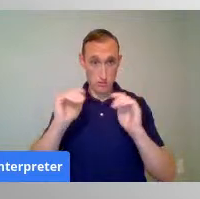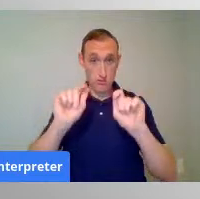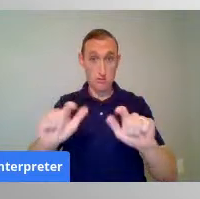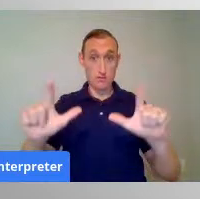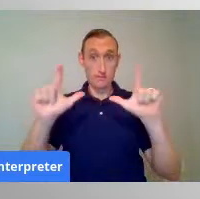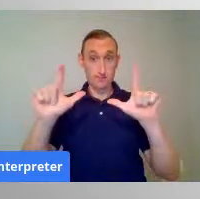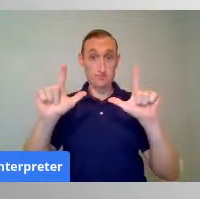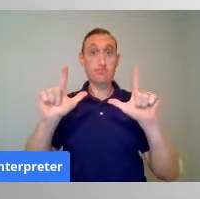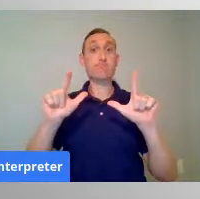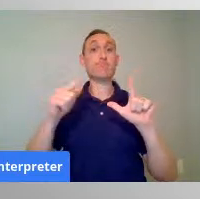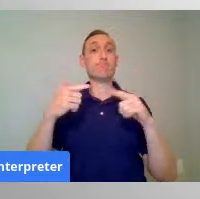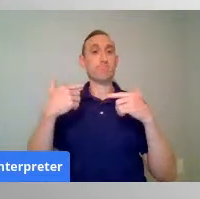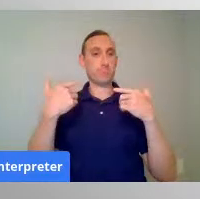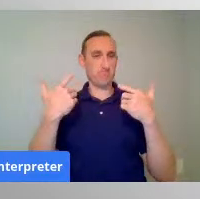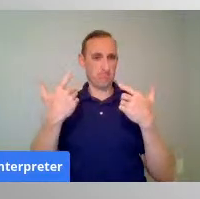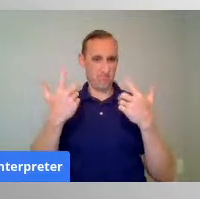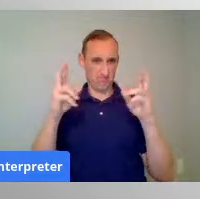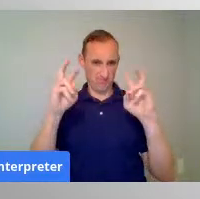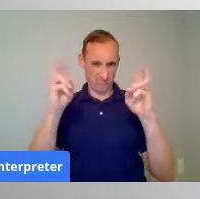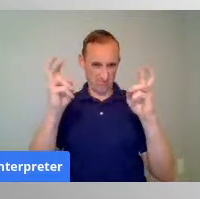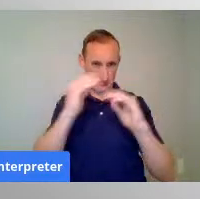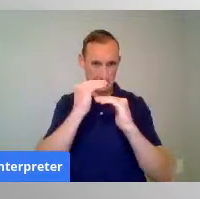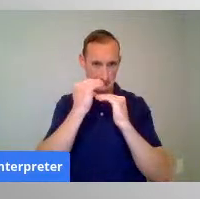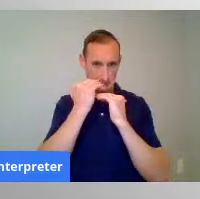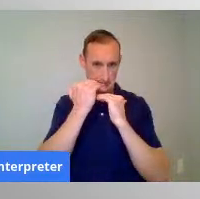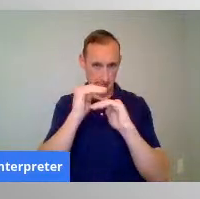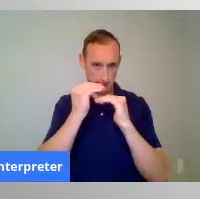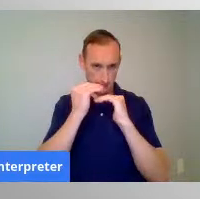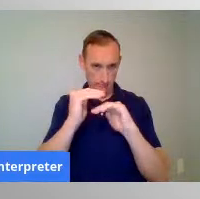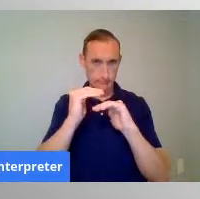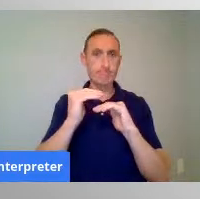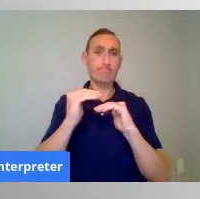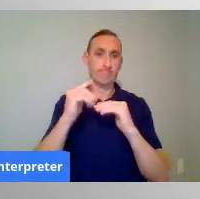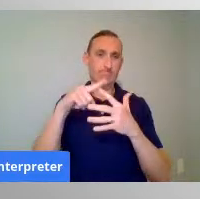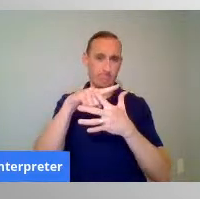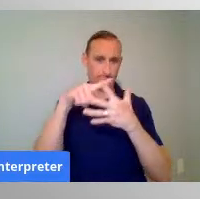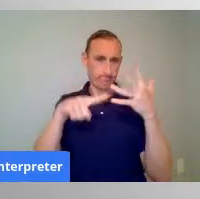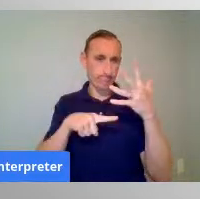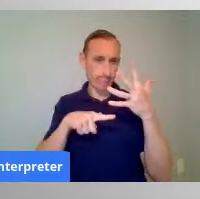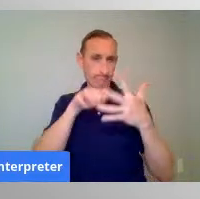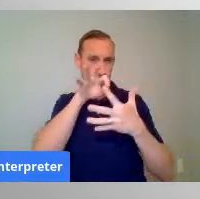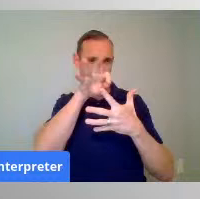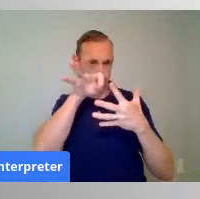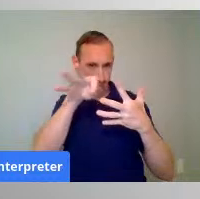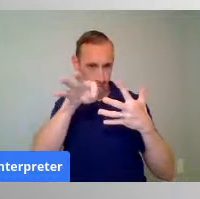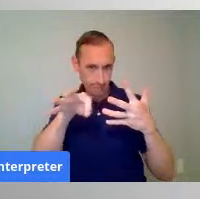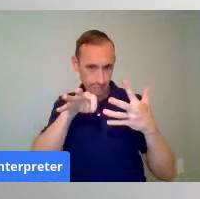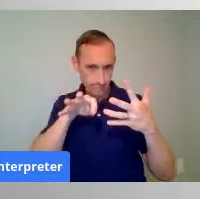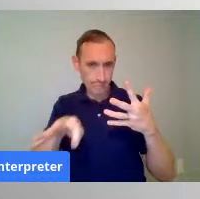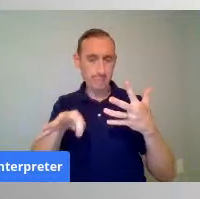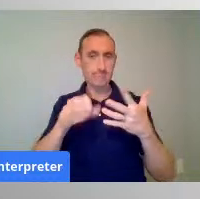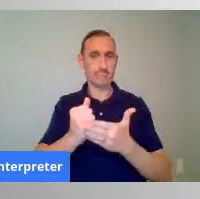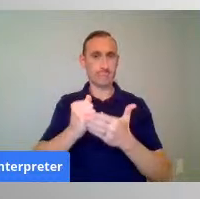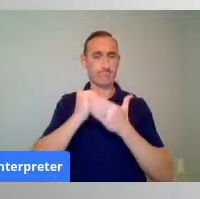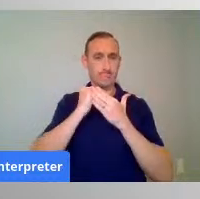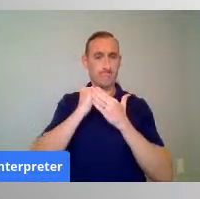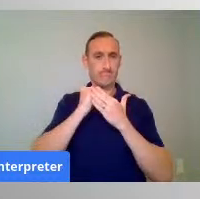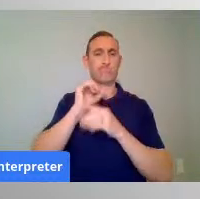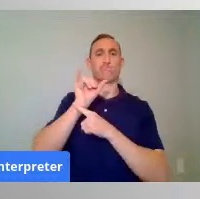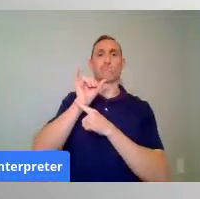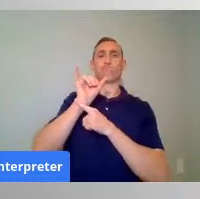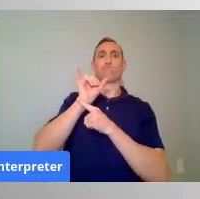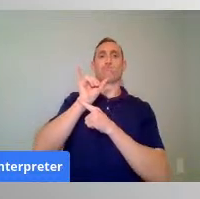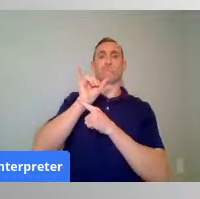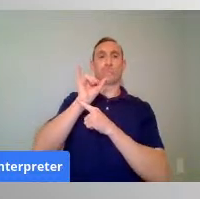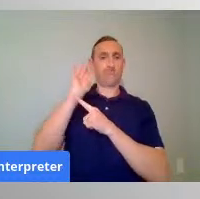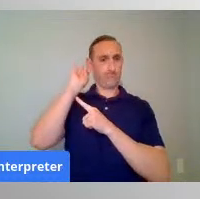And so here are some of the limitations that we just want to bring forth and kind of retrain our mind. A lot of times when